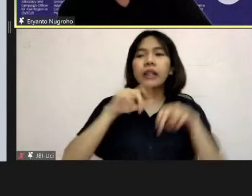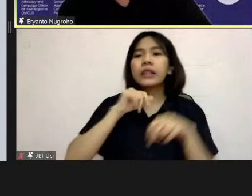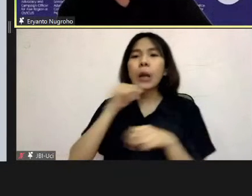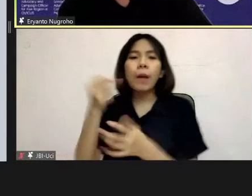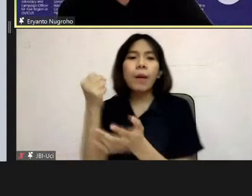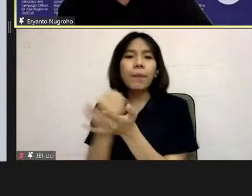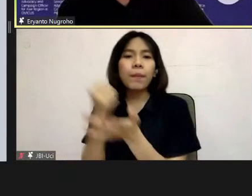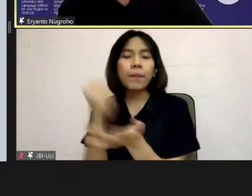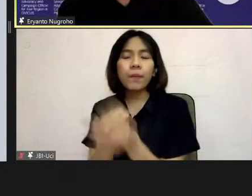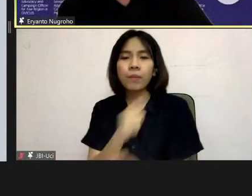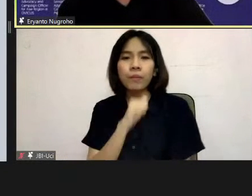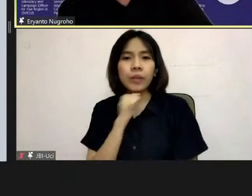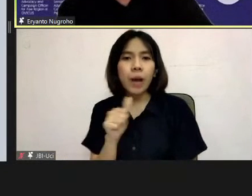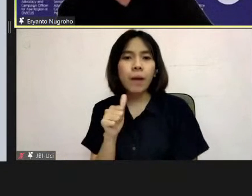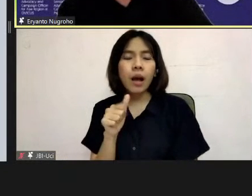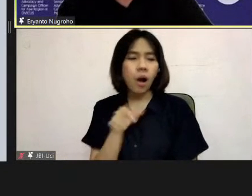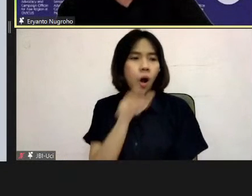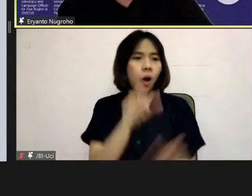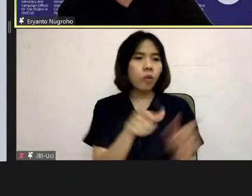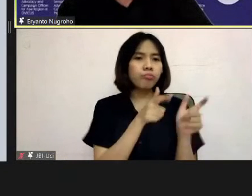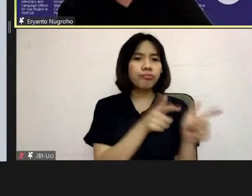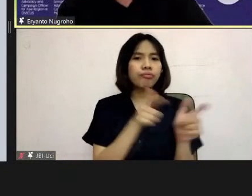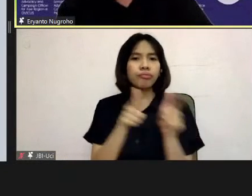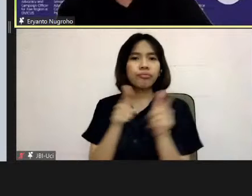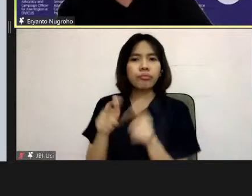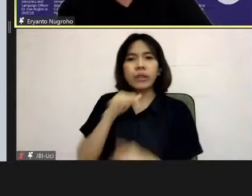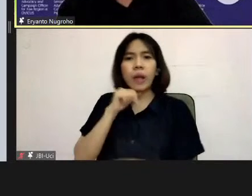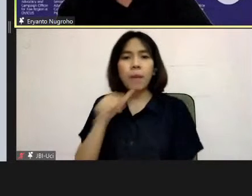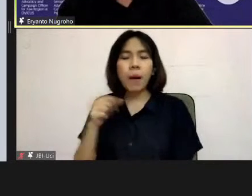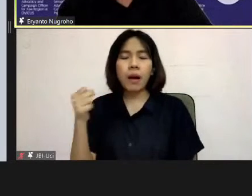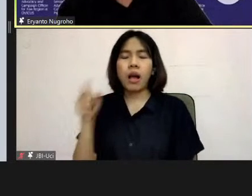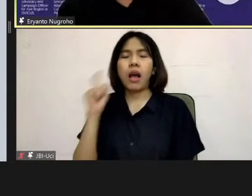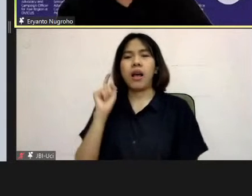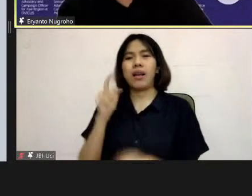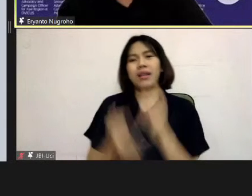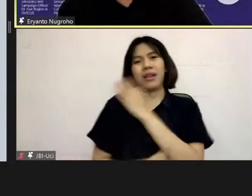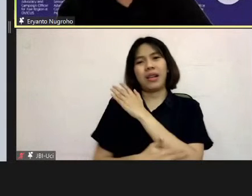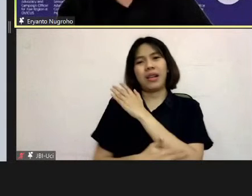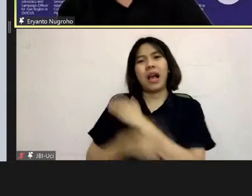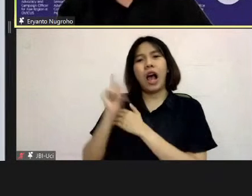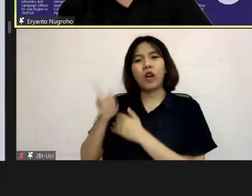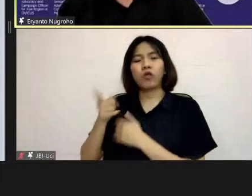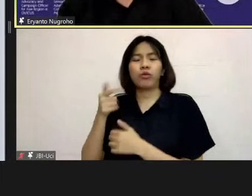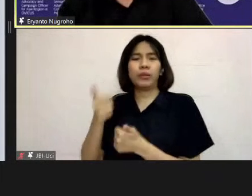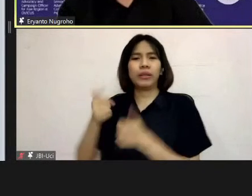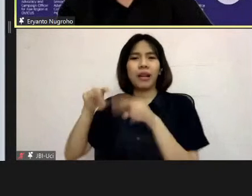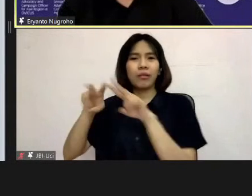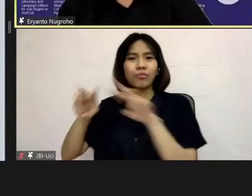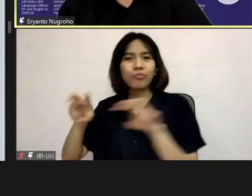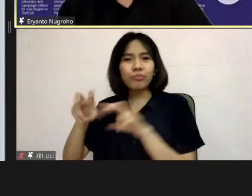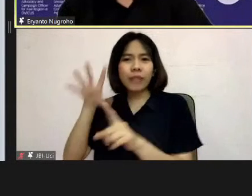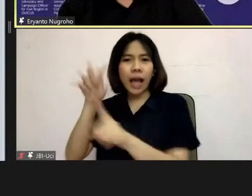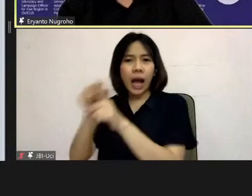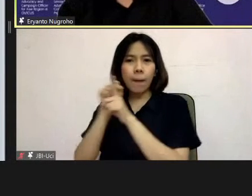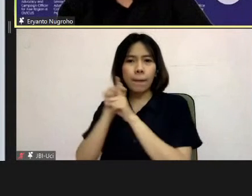should monitor and report on cases of human rights violation.